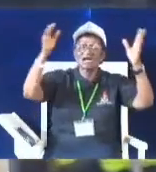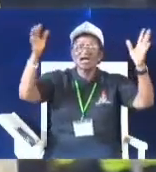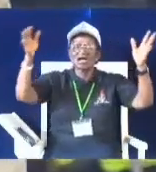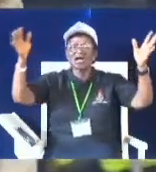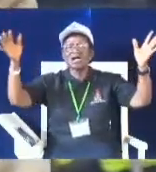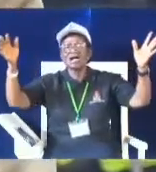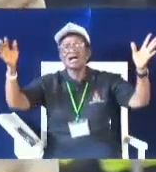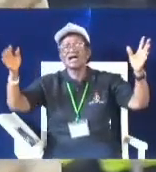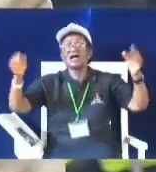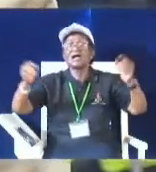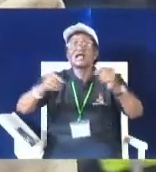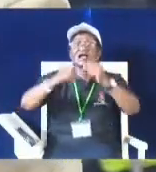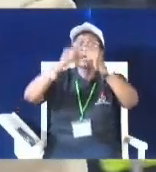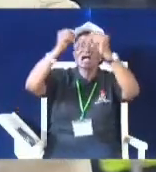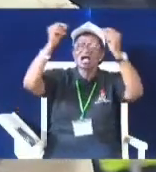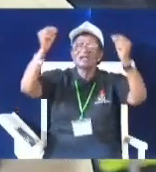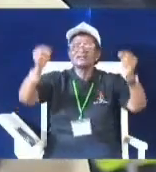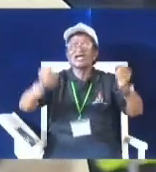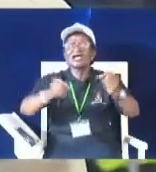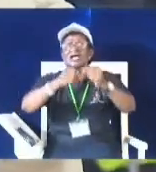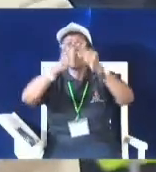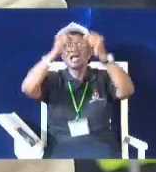Alleluia,